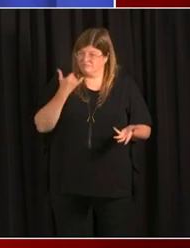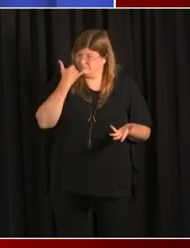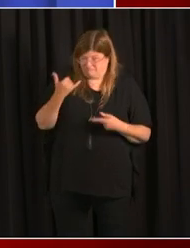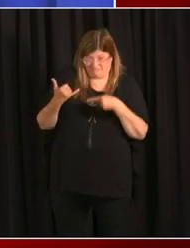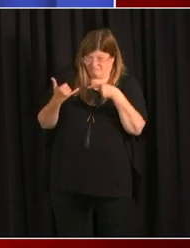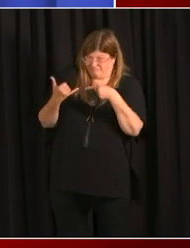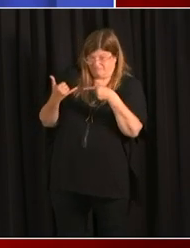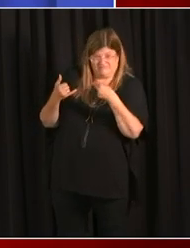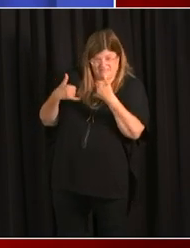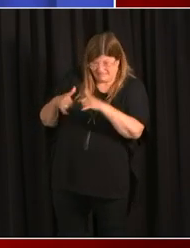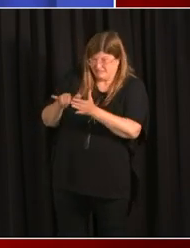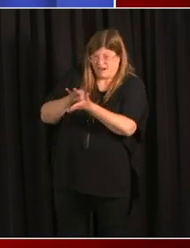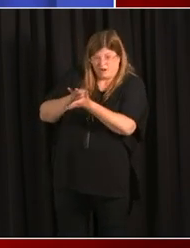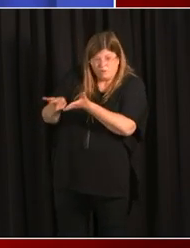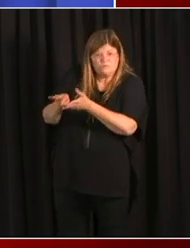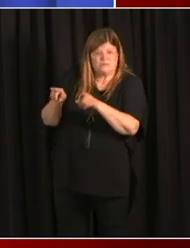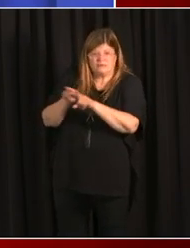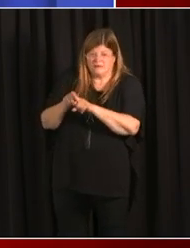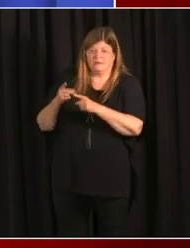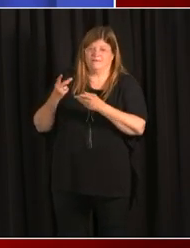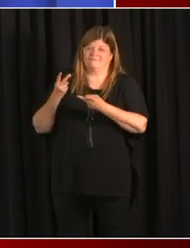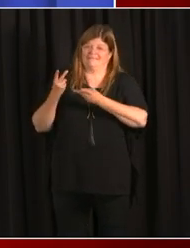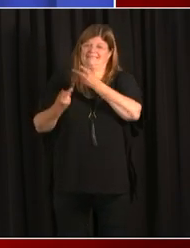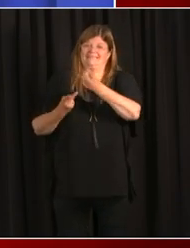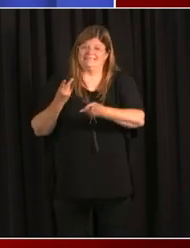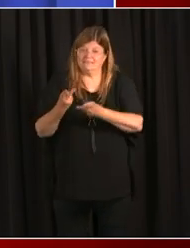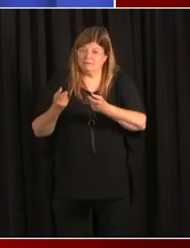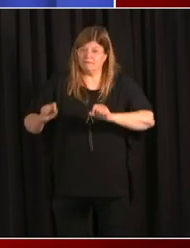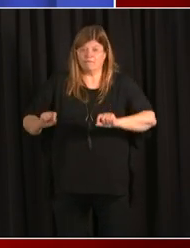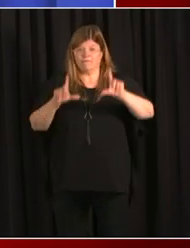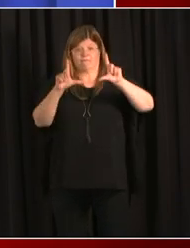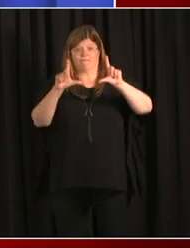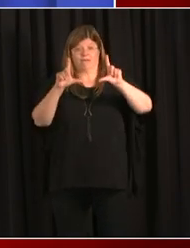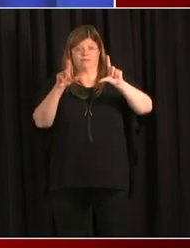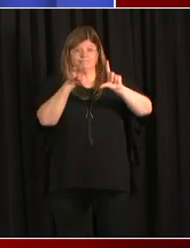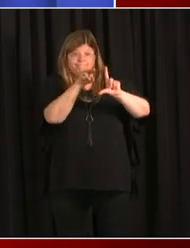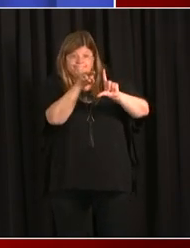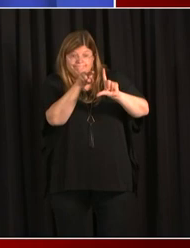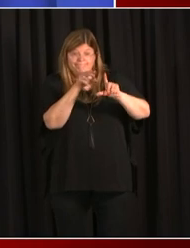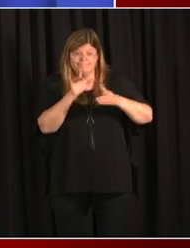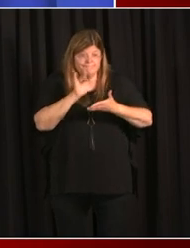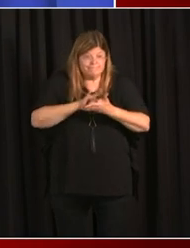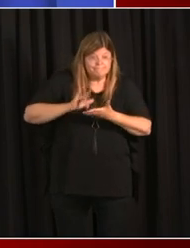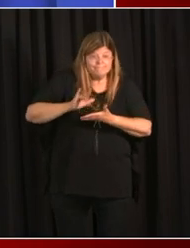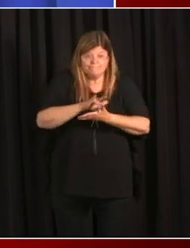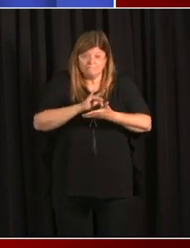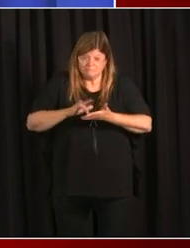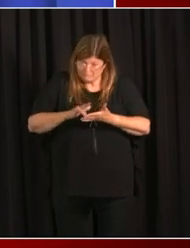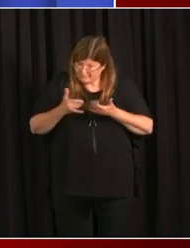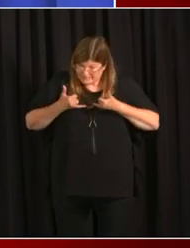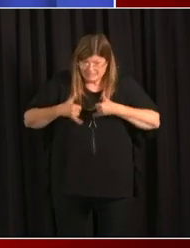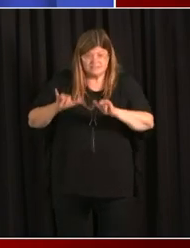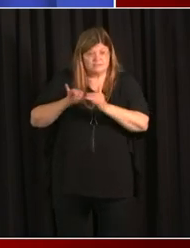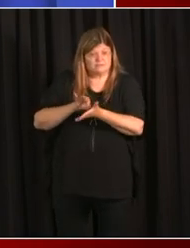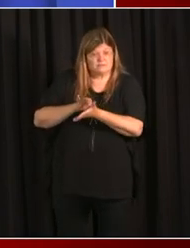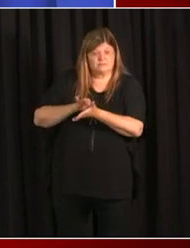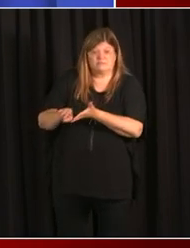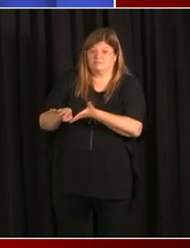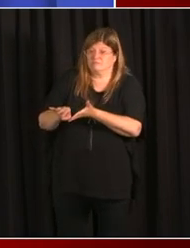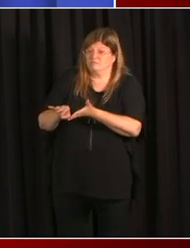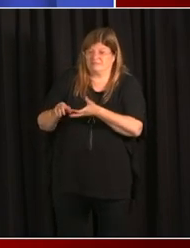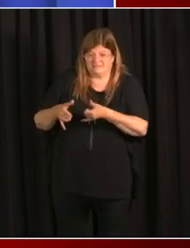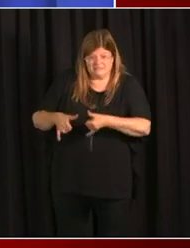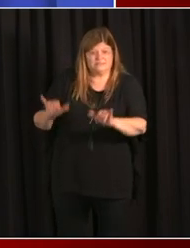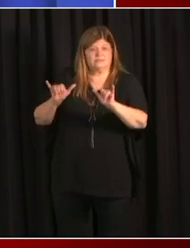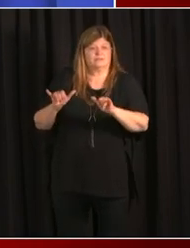Whether or not it was audio and visual only, which is using iPads in a very different way to deliver health care, and then